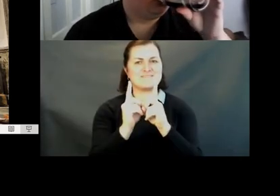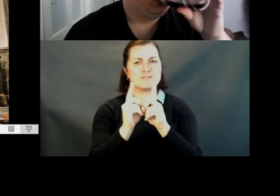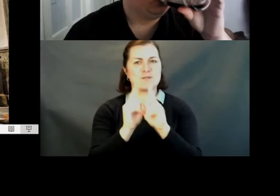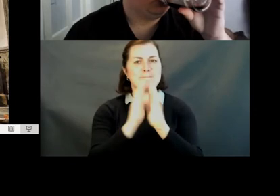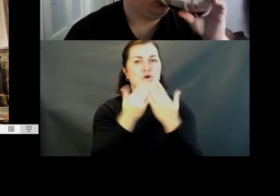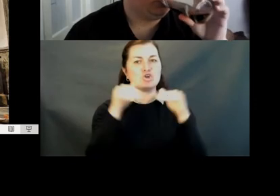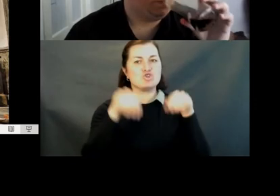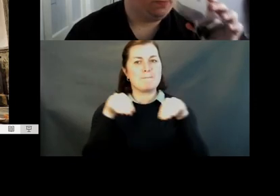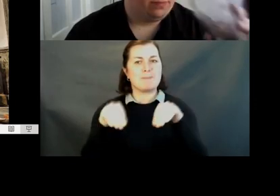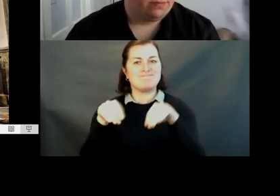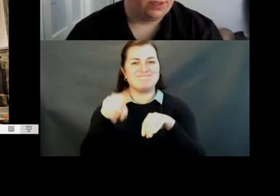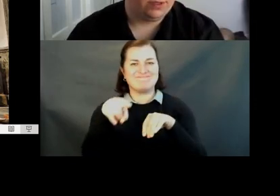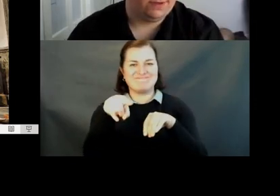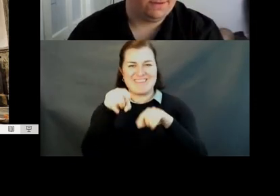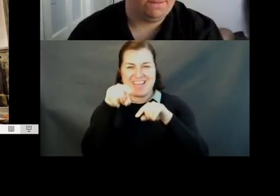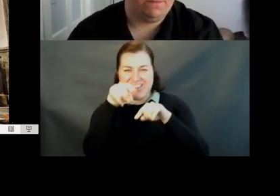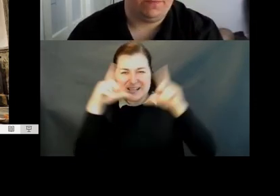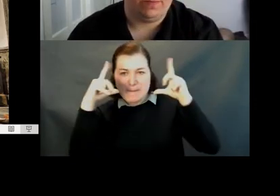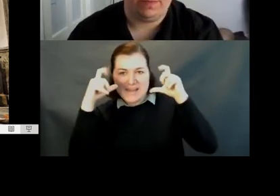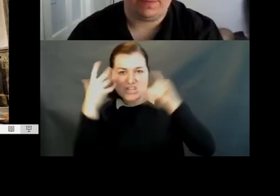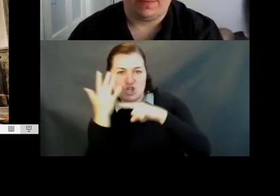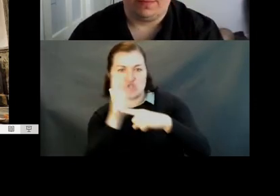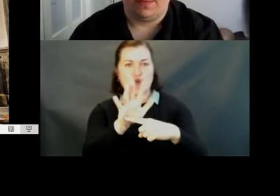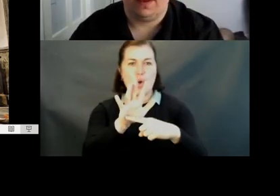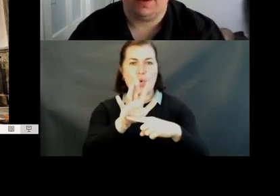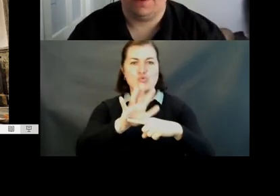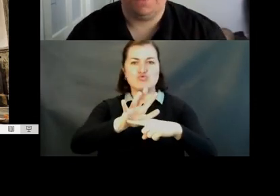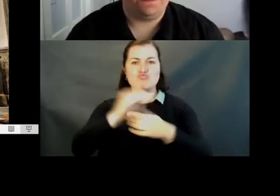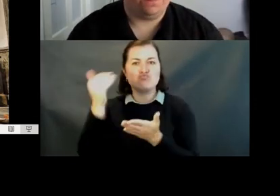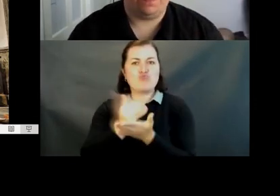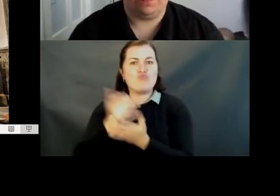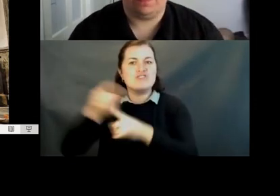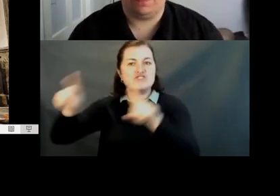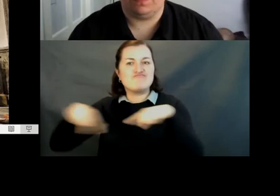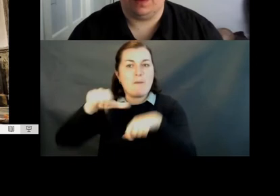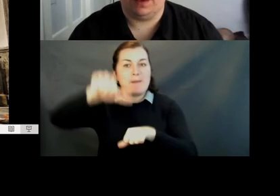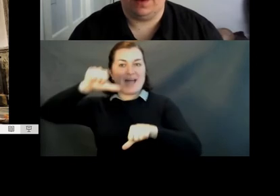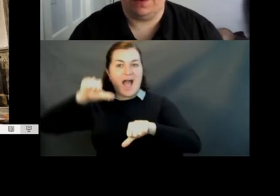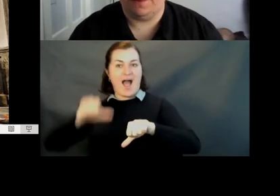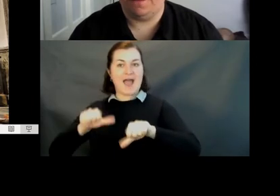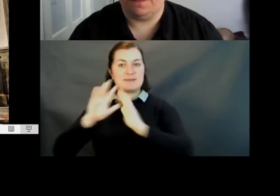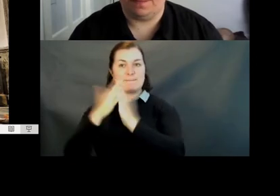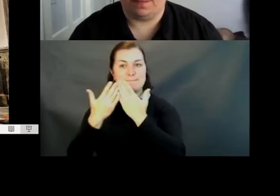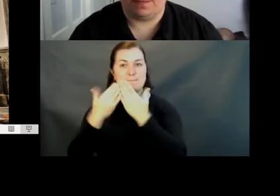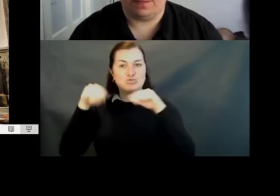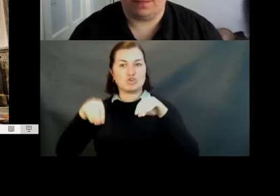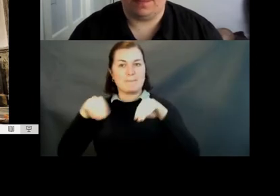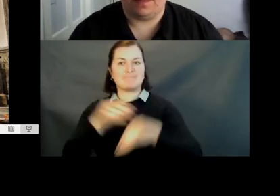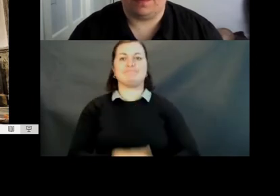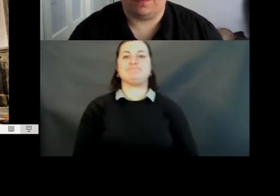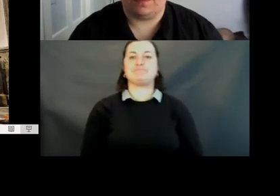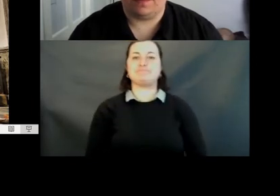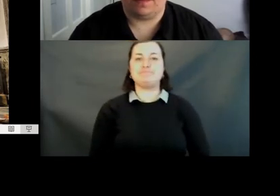the storage room behind the bookshop. And when I'm teaching people to do audio description of sets, I want them